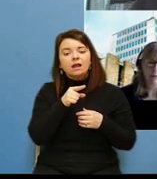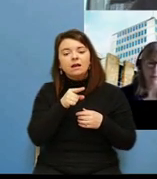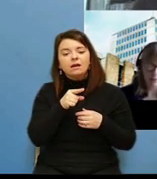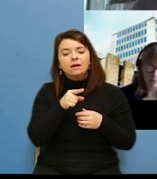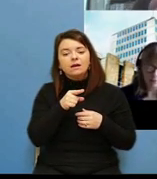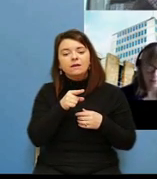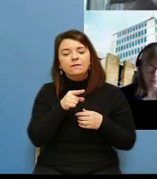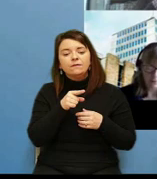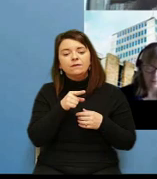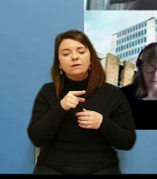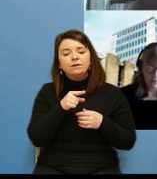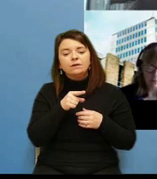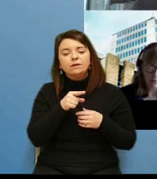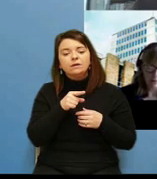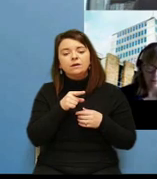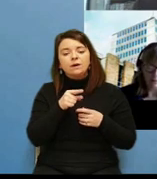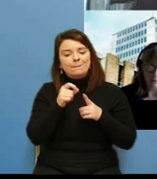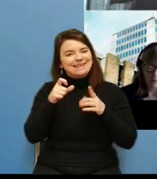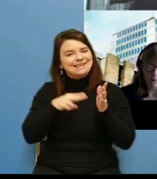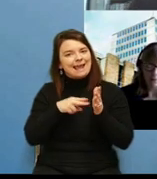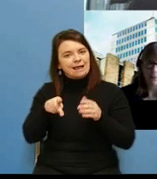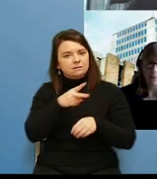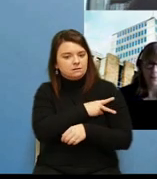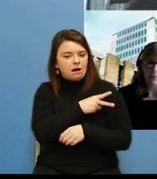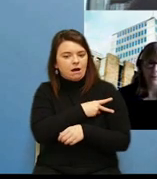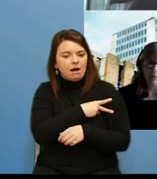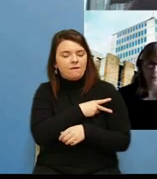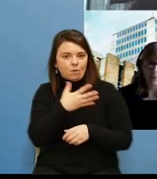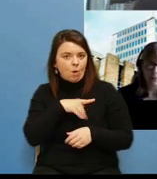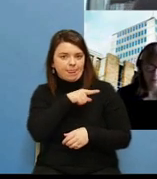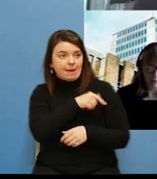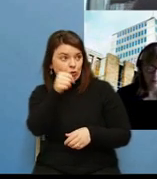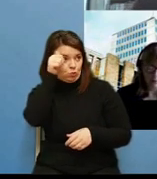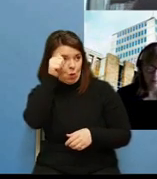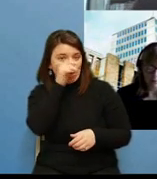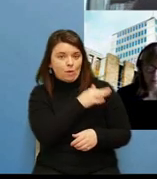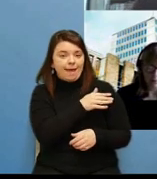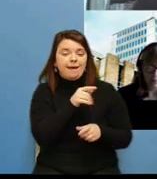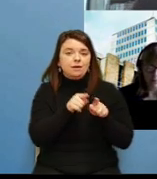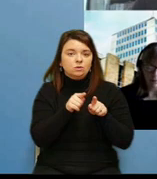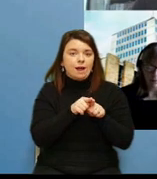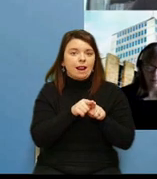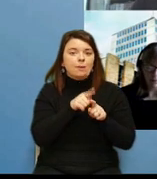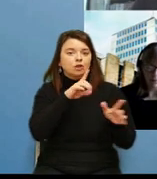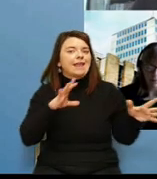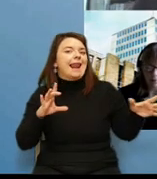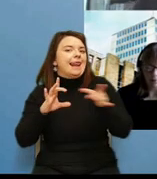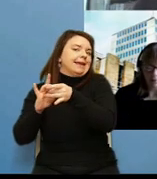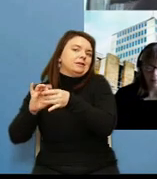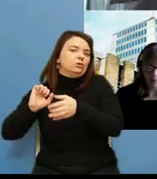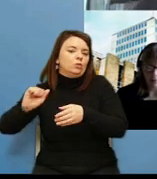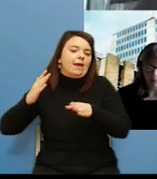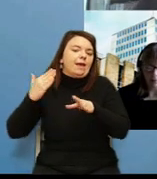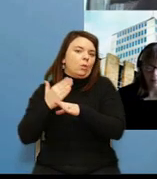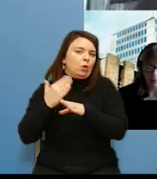also useful for the social prescribing staff at PCN level to have sight of this, because some of